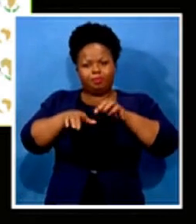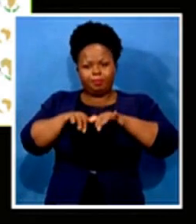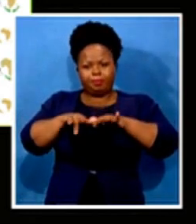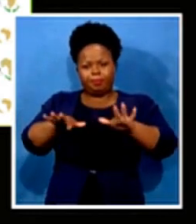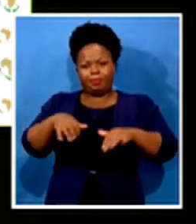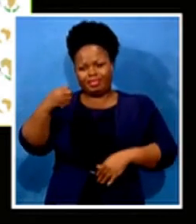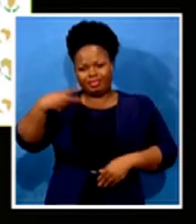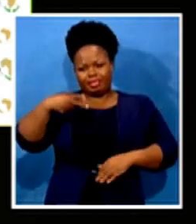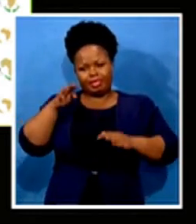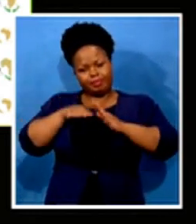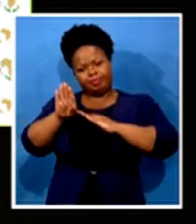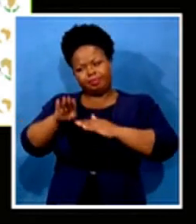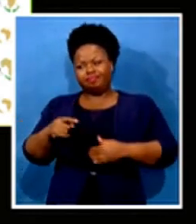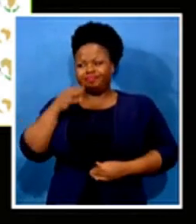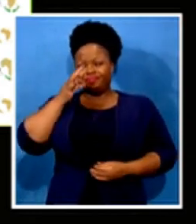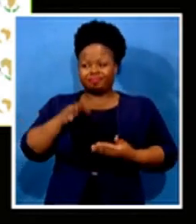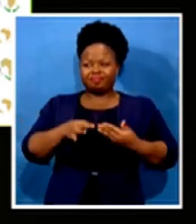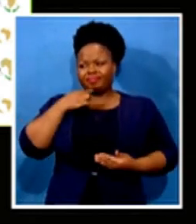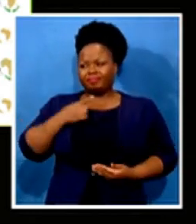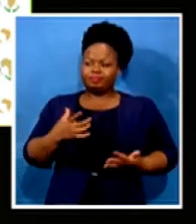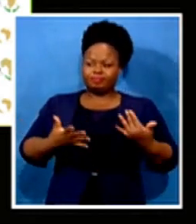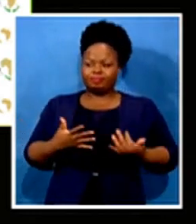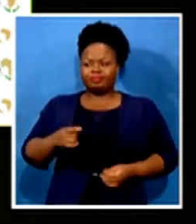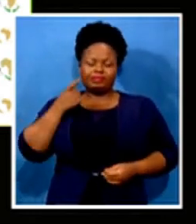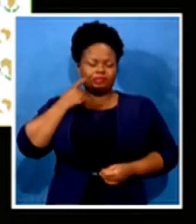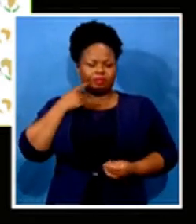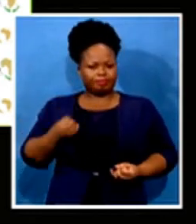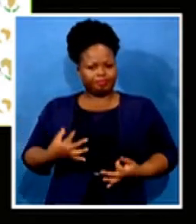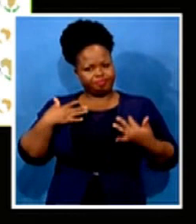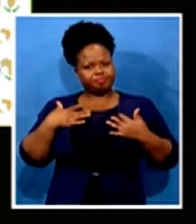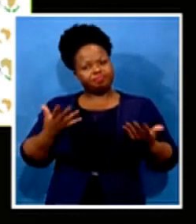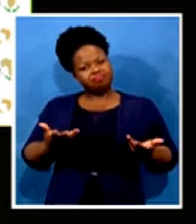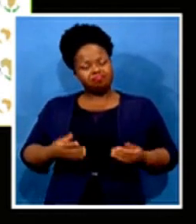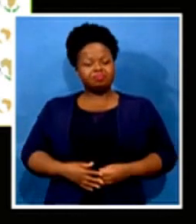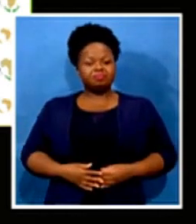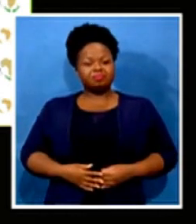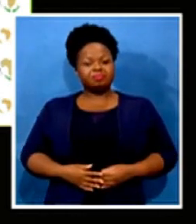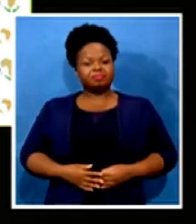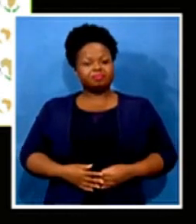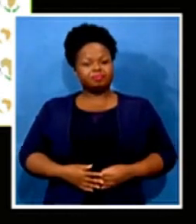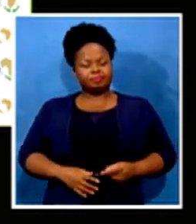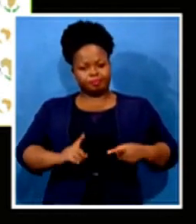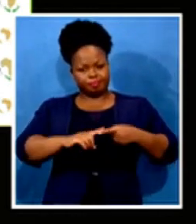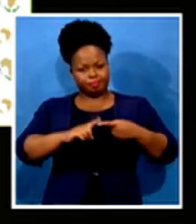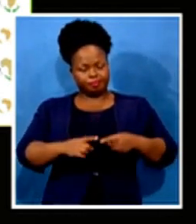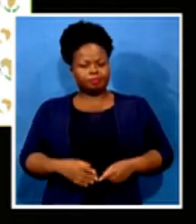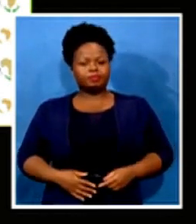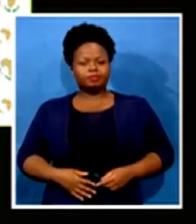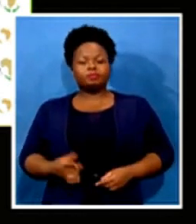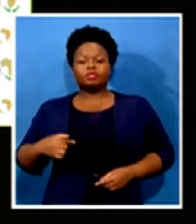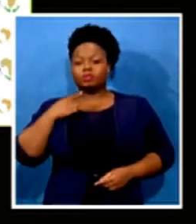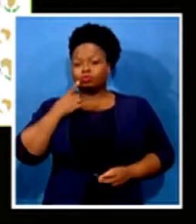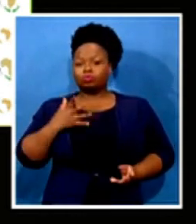suggest that they are transmitted easily. Okay, I think that is one. I want to say that because we also in that